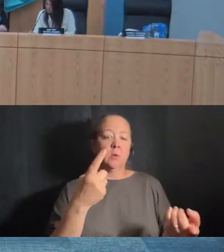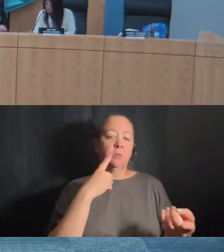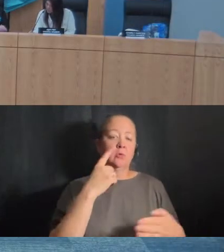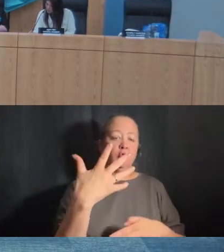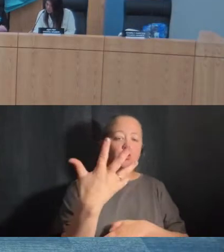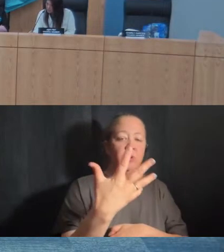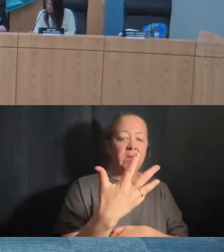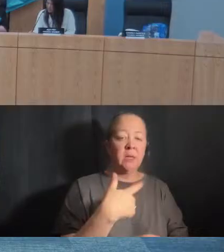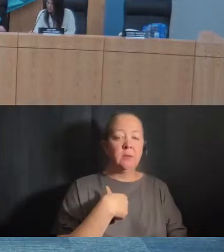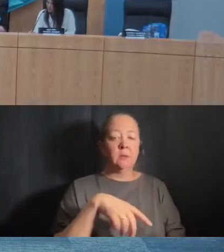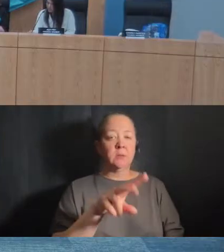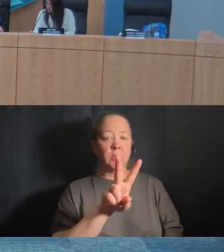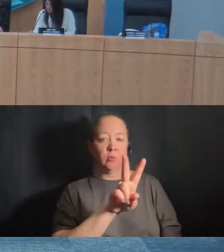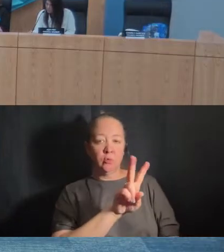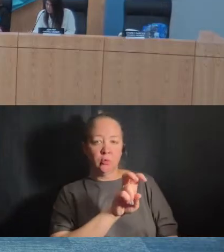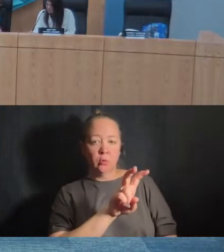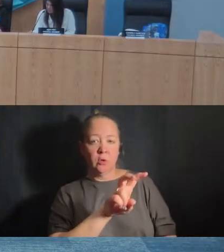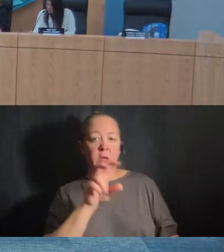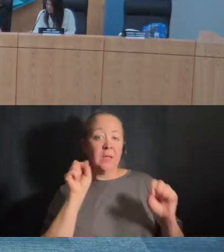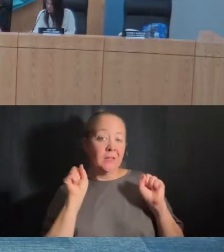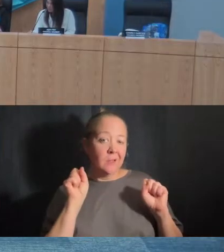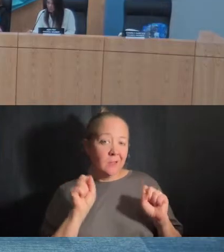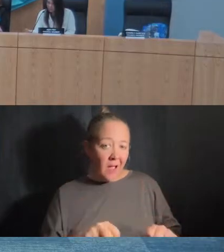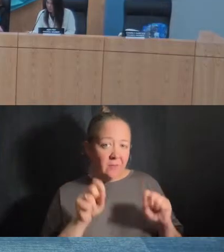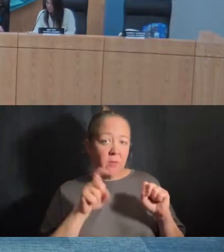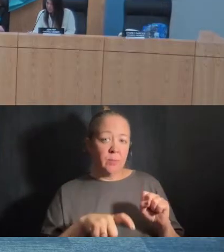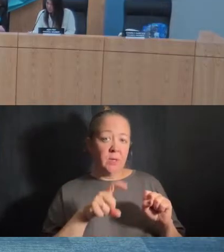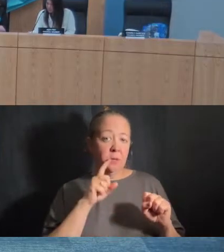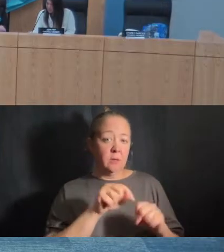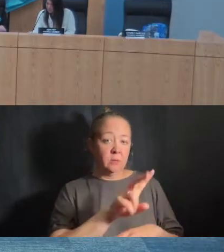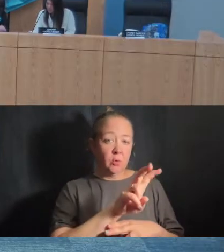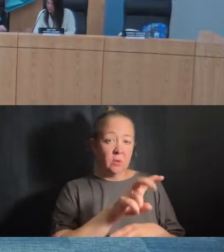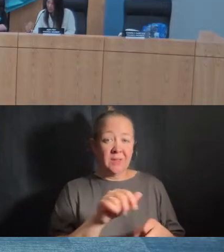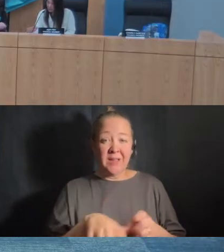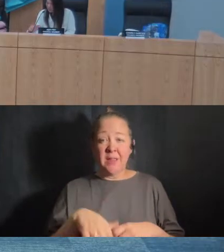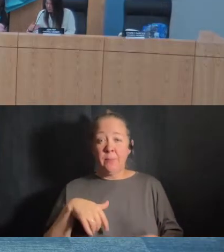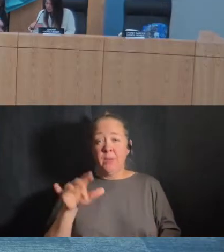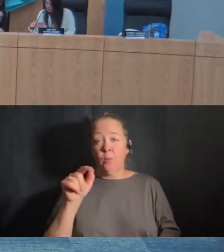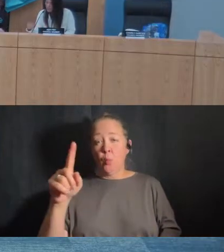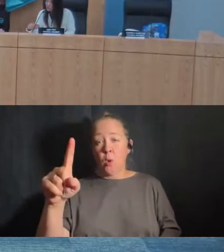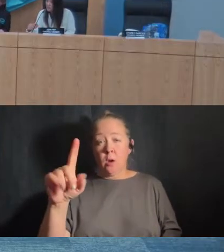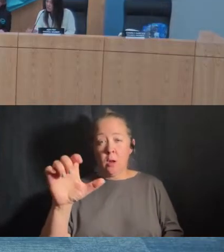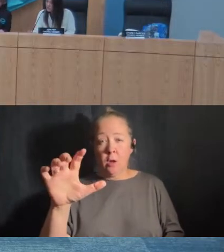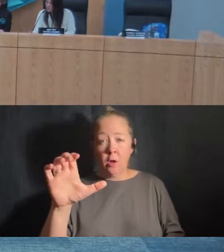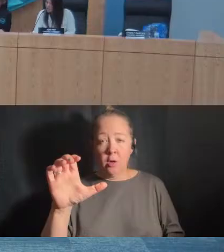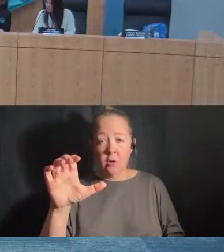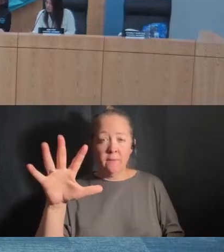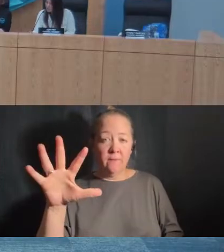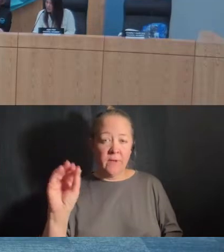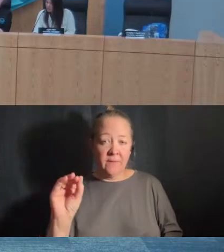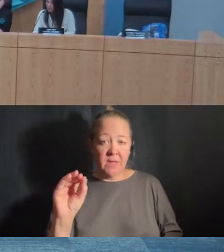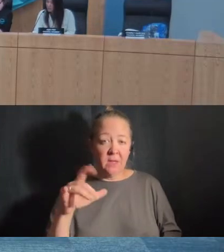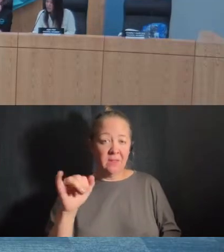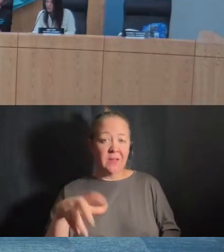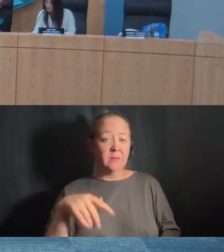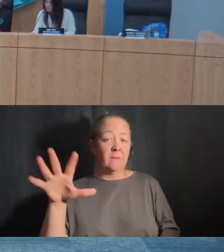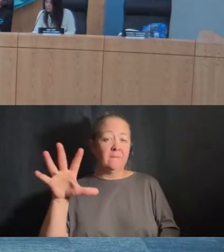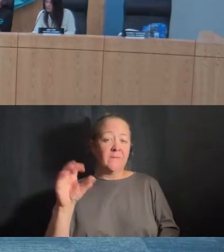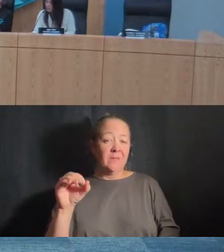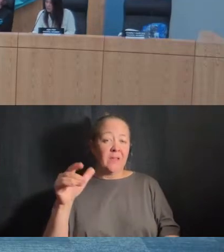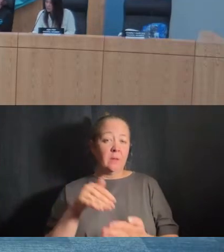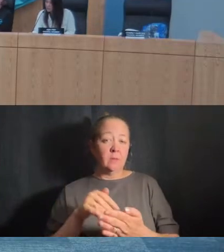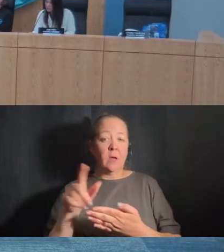be at 200? Can it be at 150 this year? That's 50,000 right there. Like, those are the types of things I'm looking at. I'm not talking